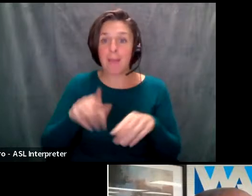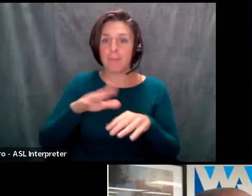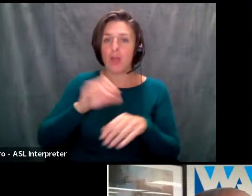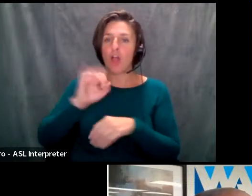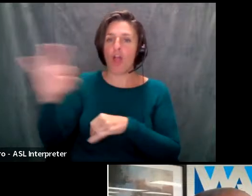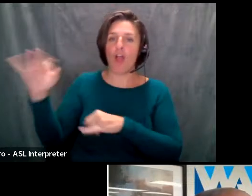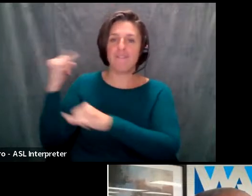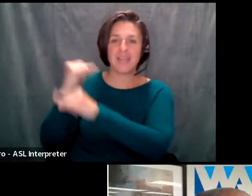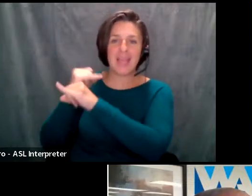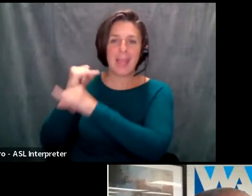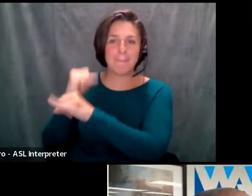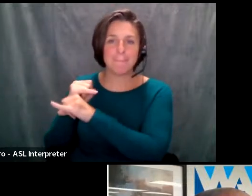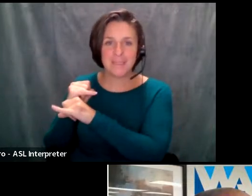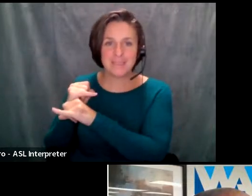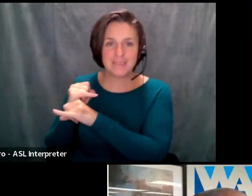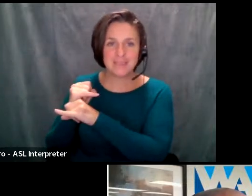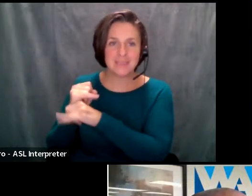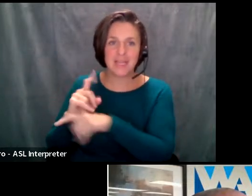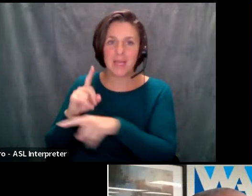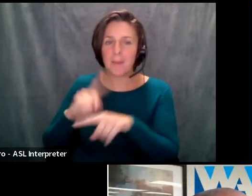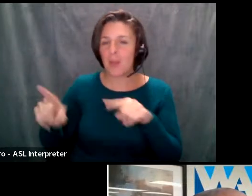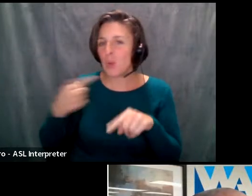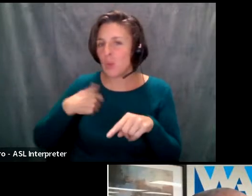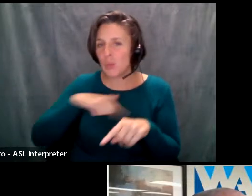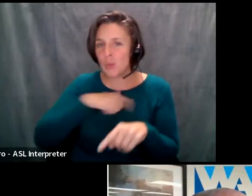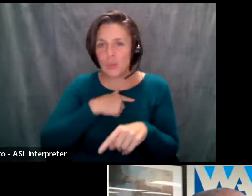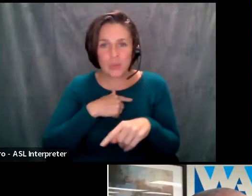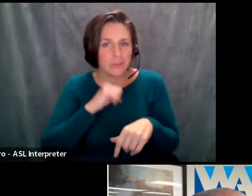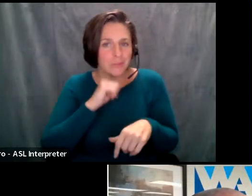off campus, but we don't send